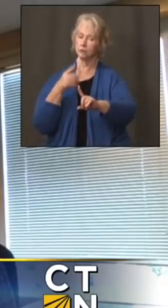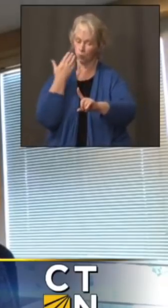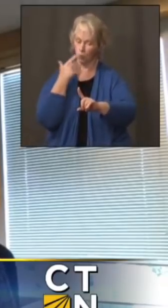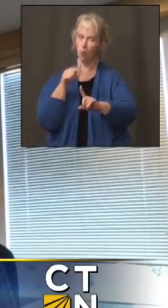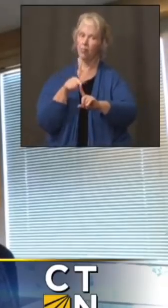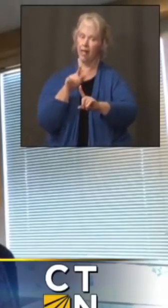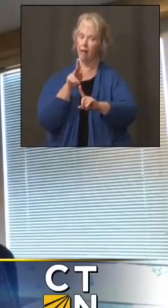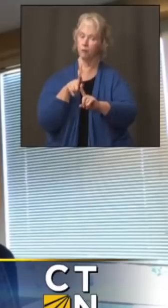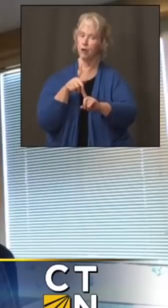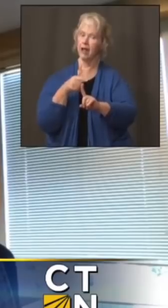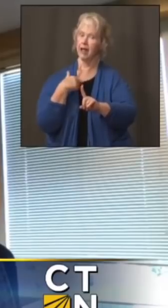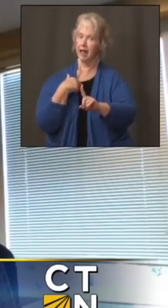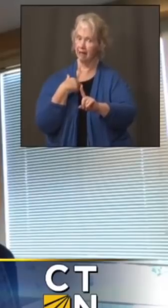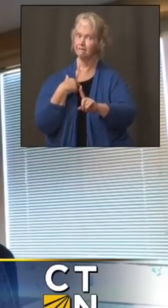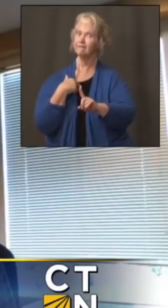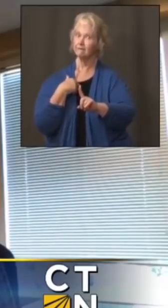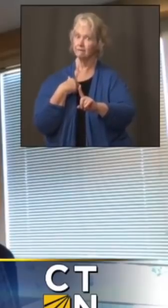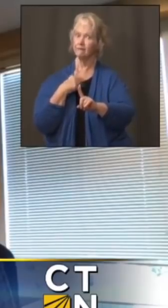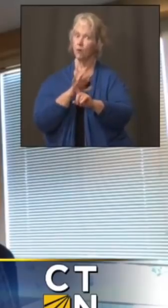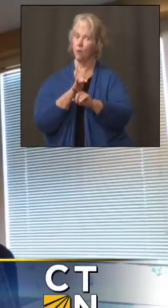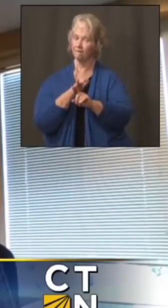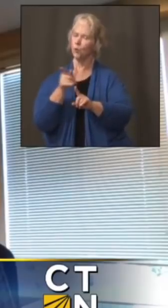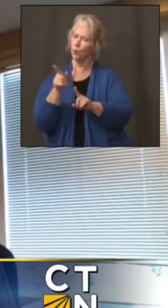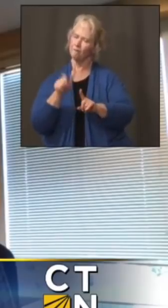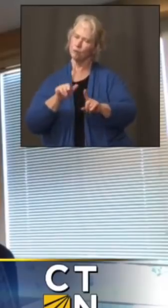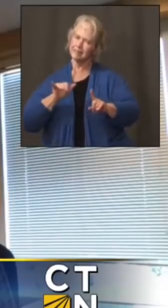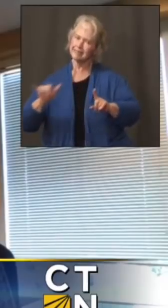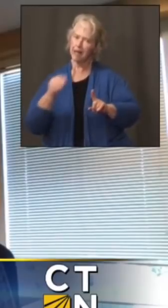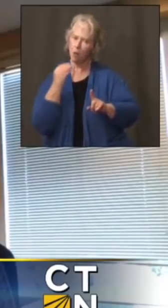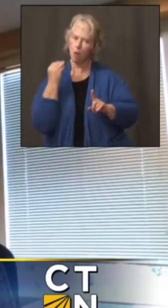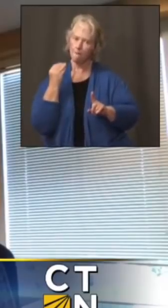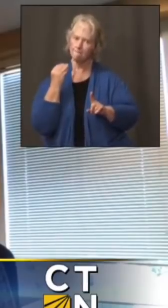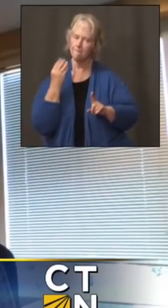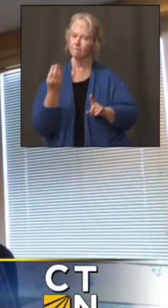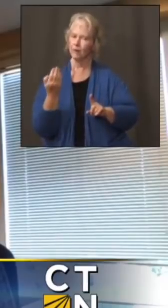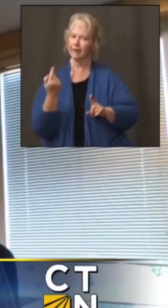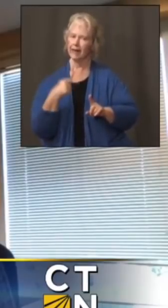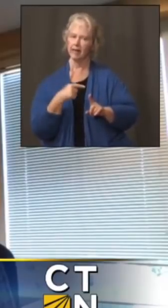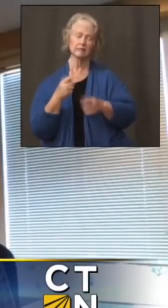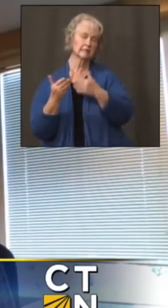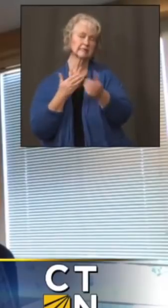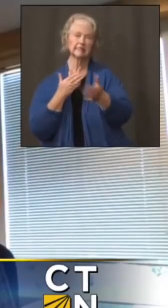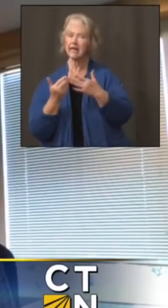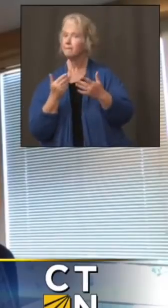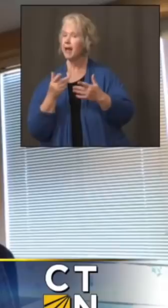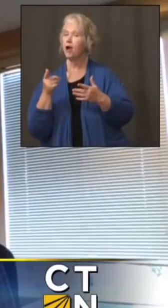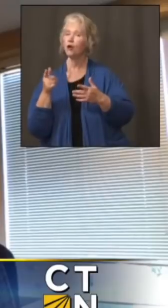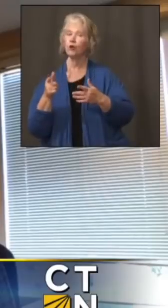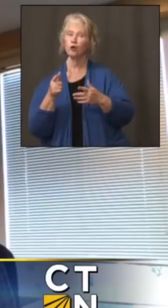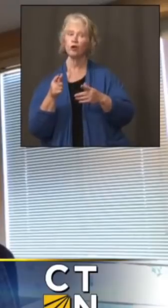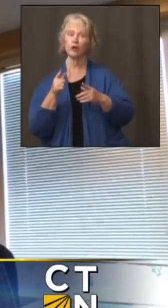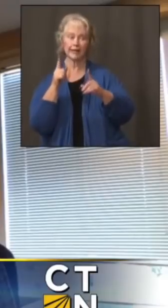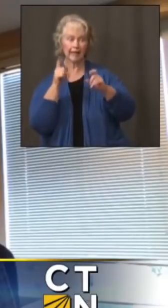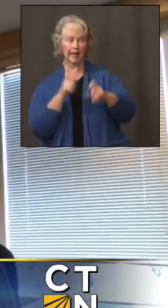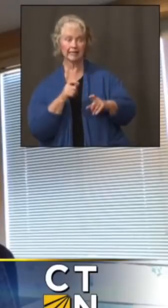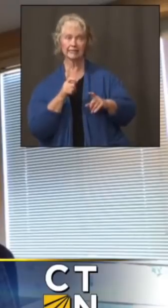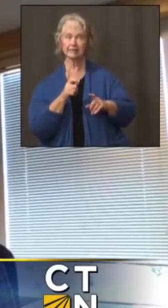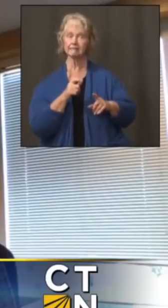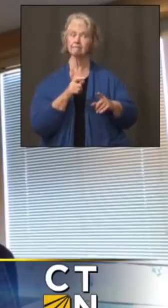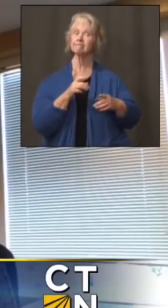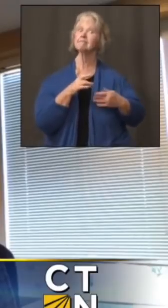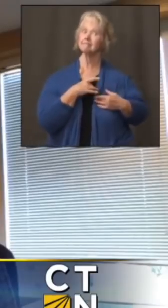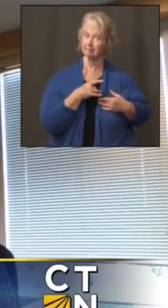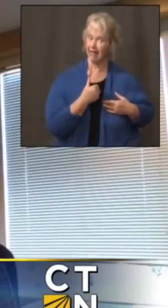positive, you need to stay home for 14 days, whether you test positive or whether you test negative. If you've had an